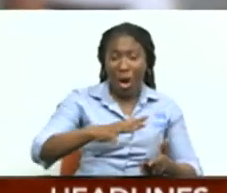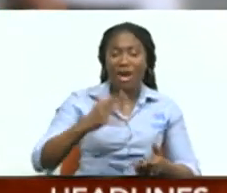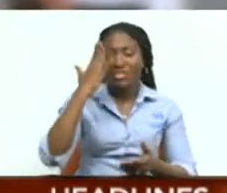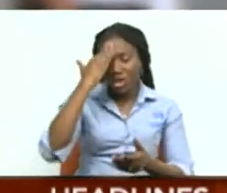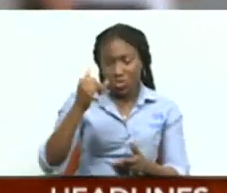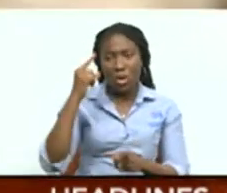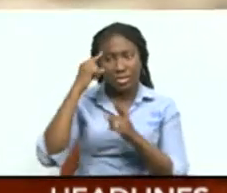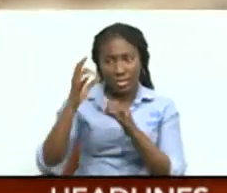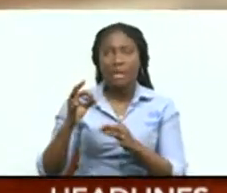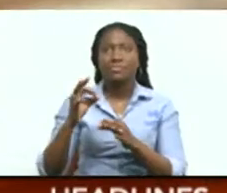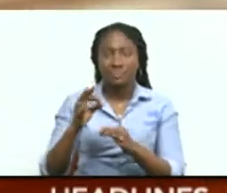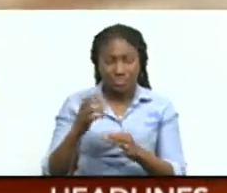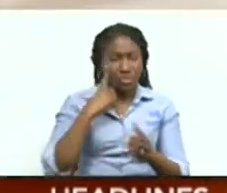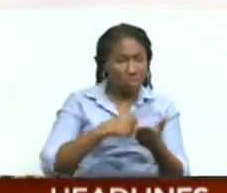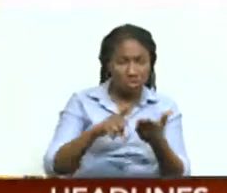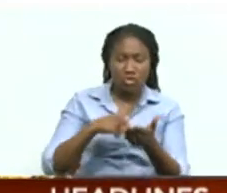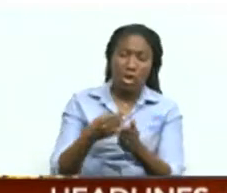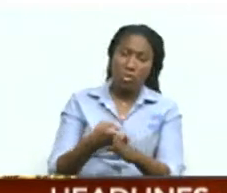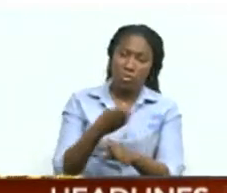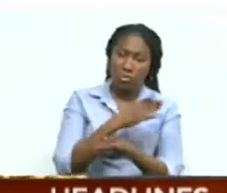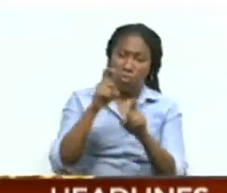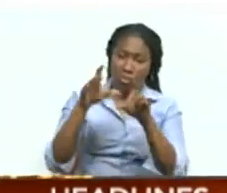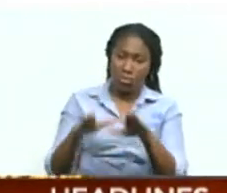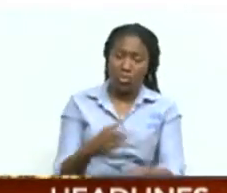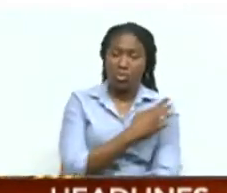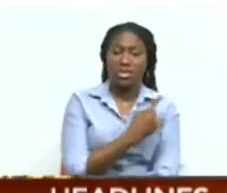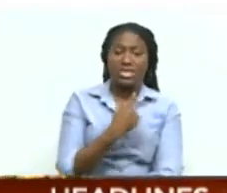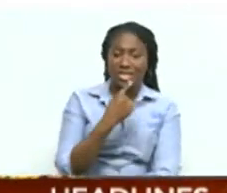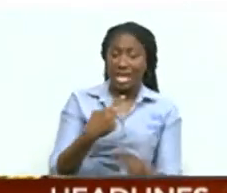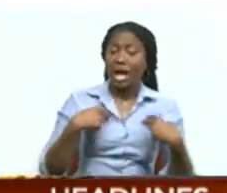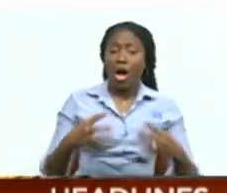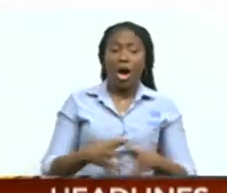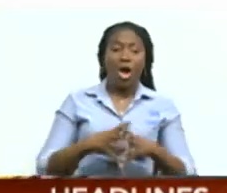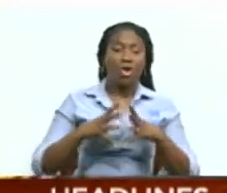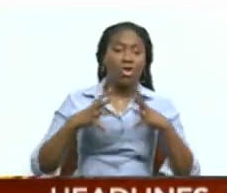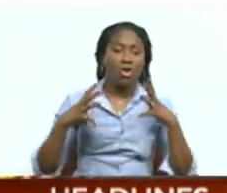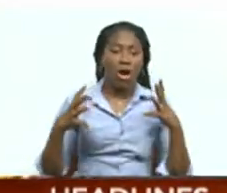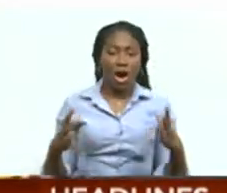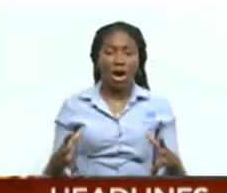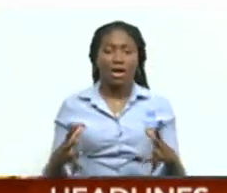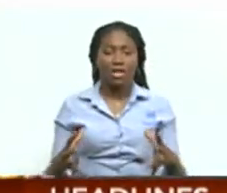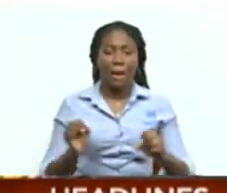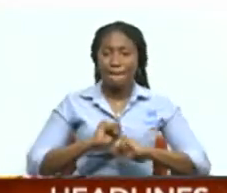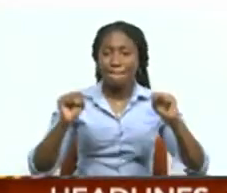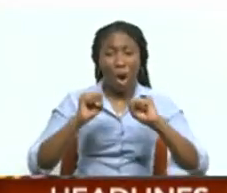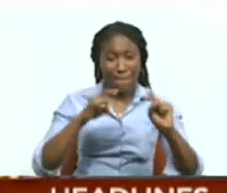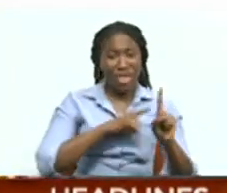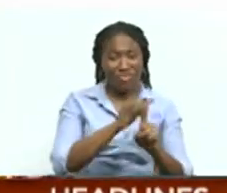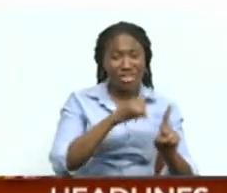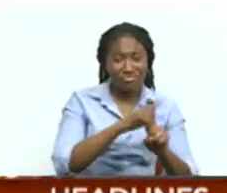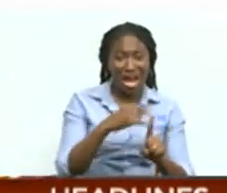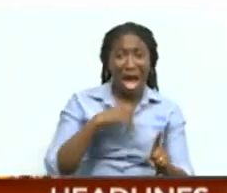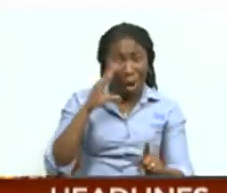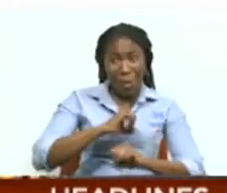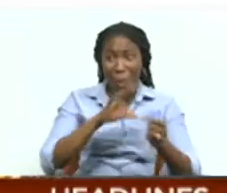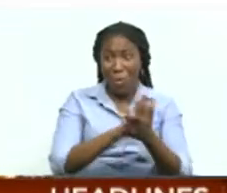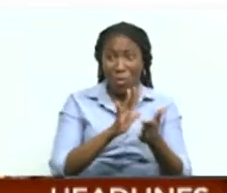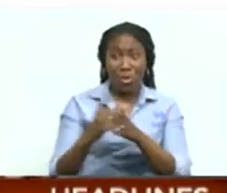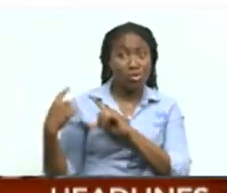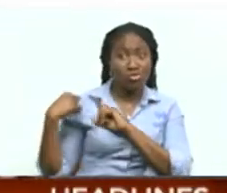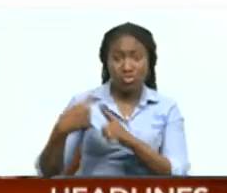necessary actions. We've had quite a number of bomb threats over the past